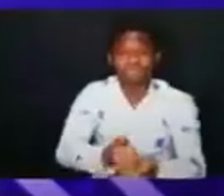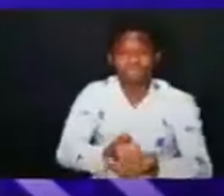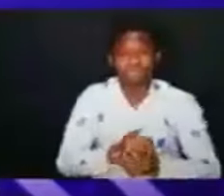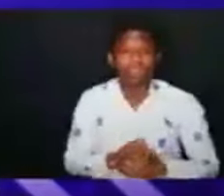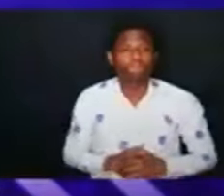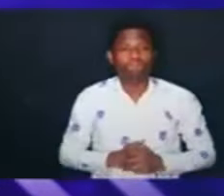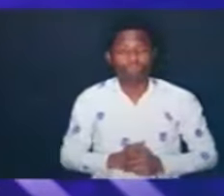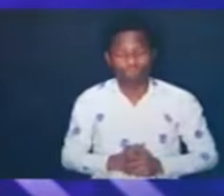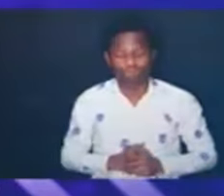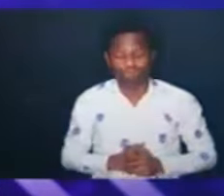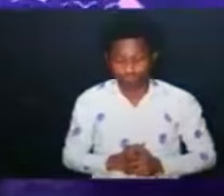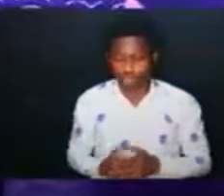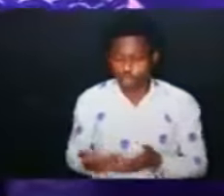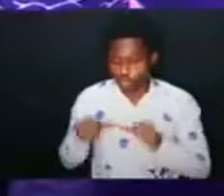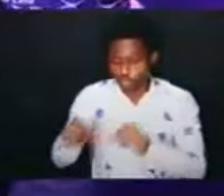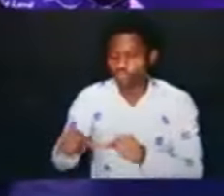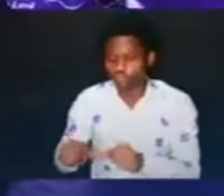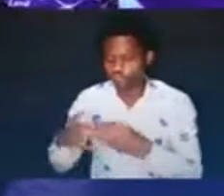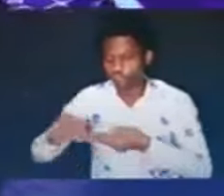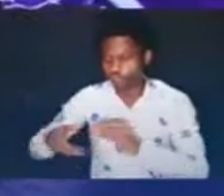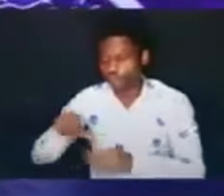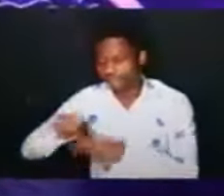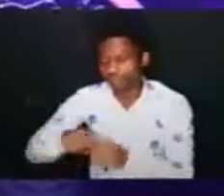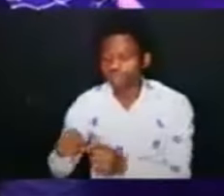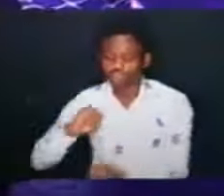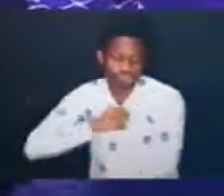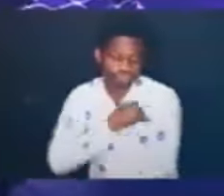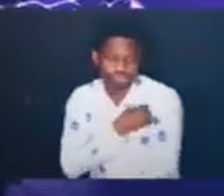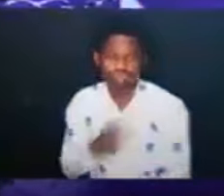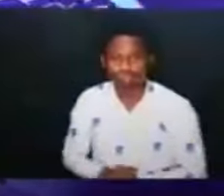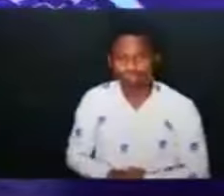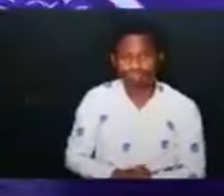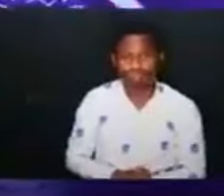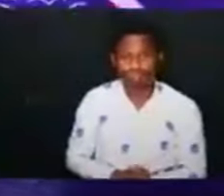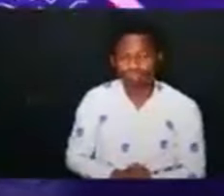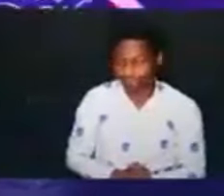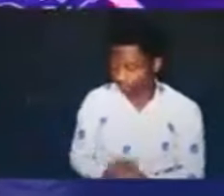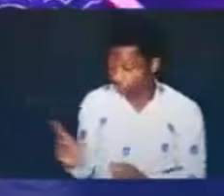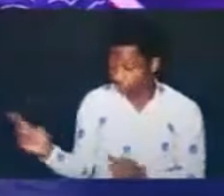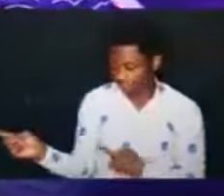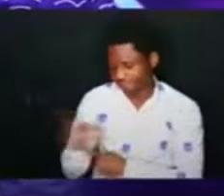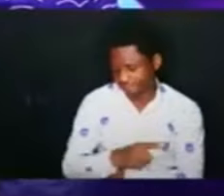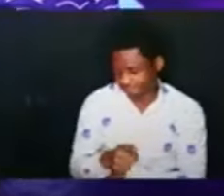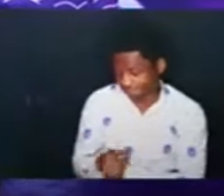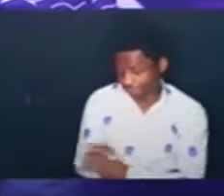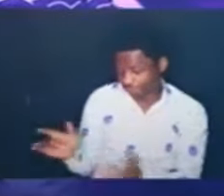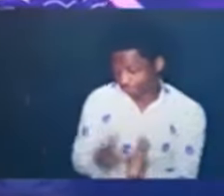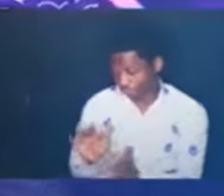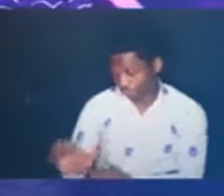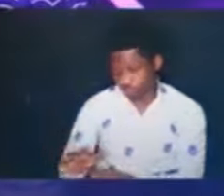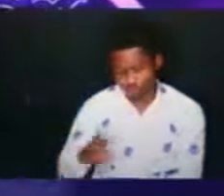Amen. Let's come back to Joseph. One day these wicked brothers of